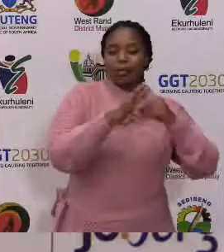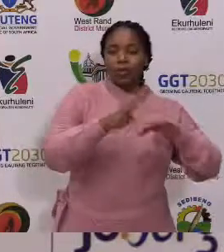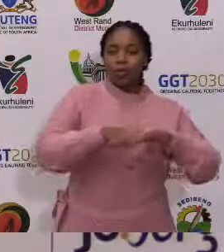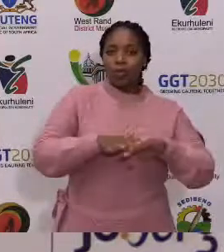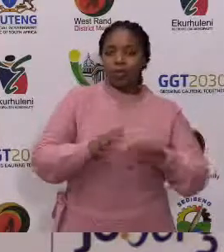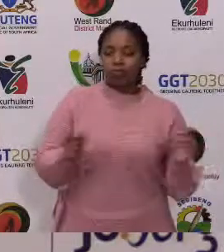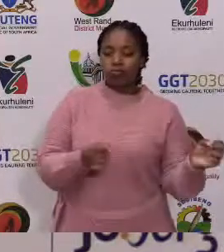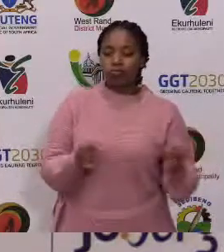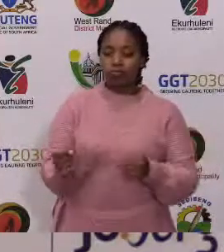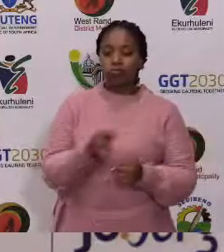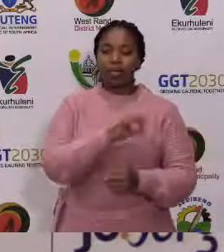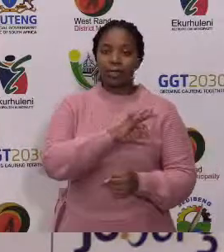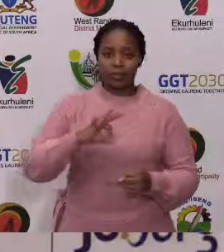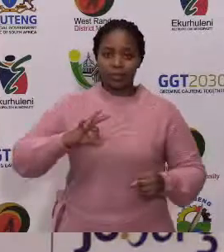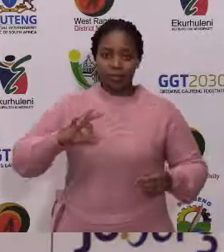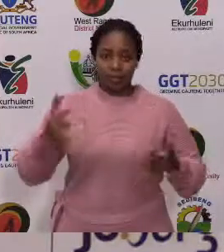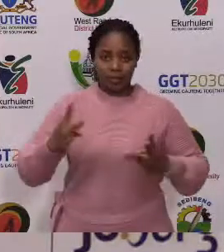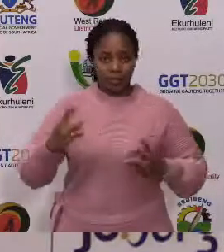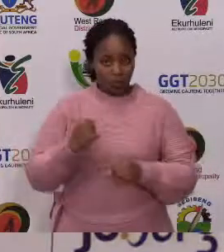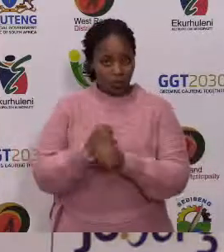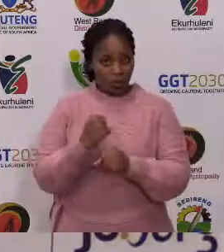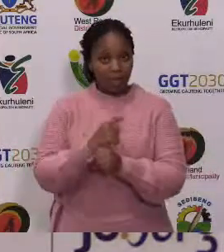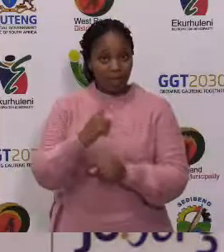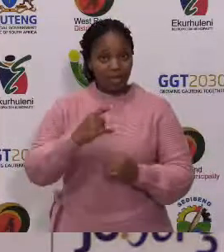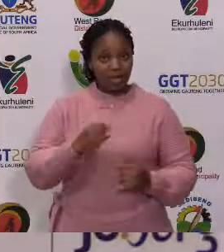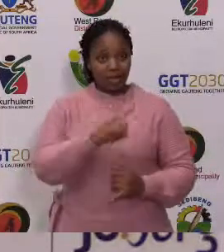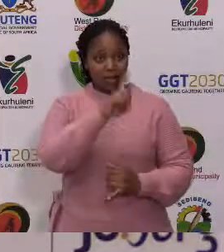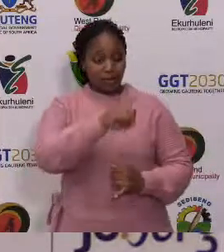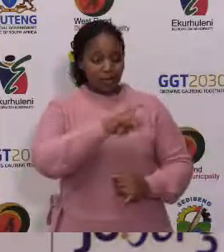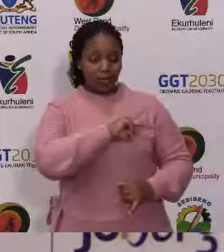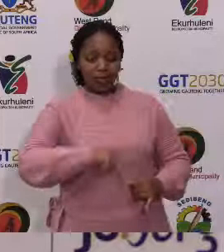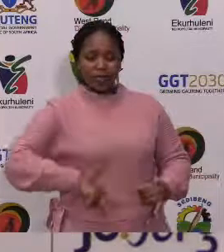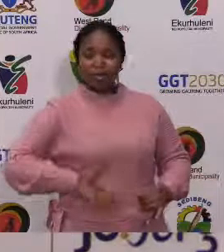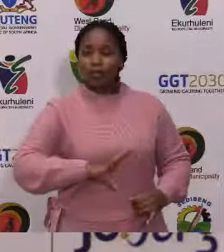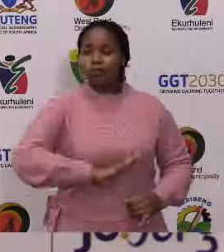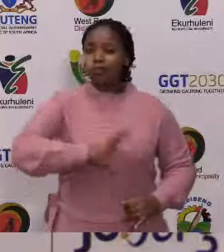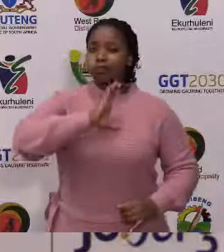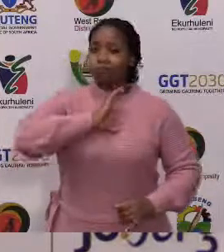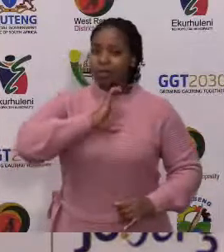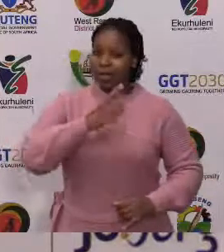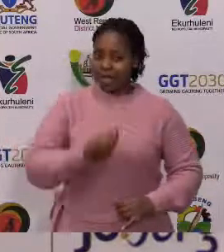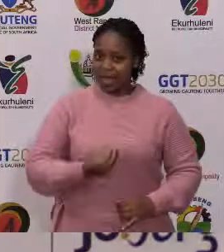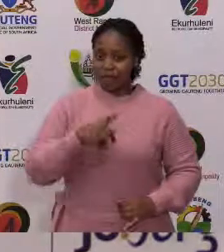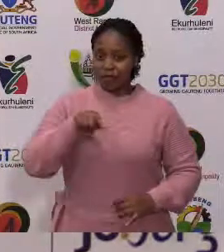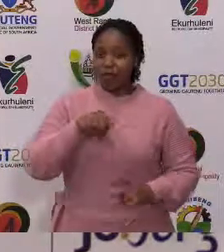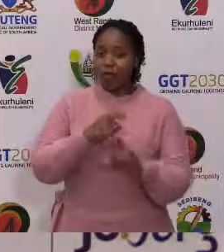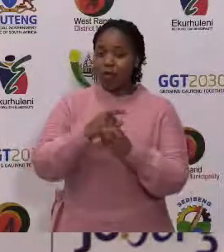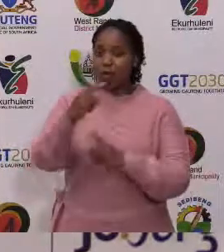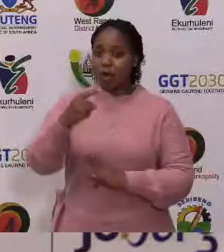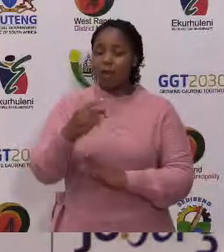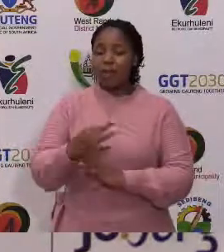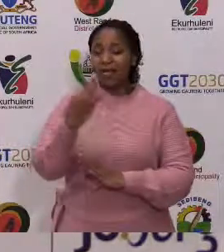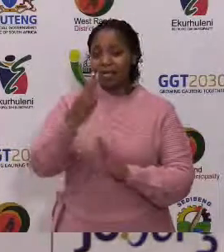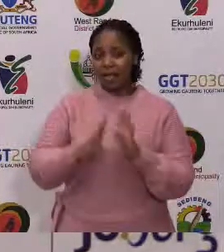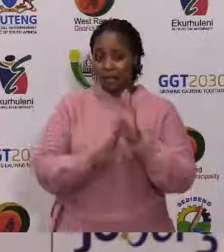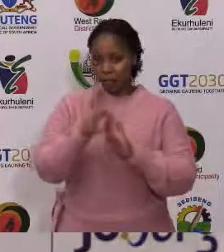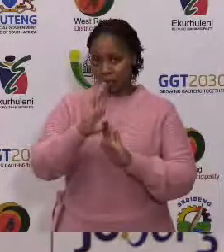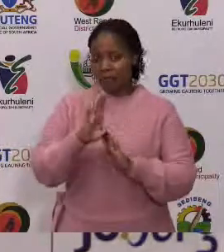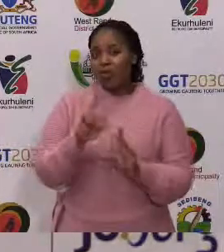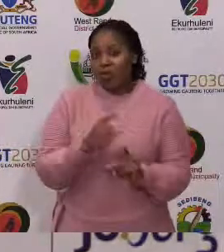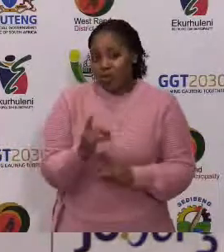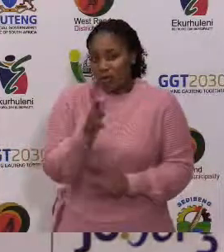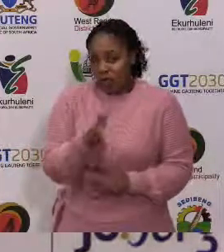as a vaccination plan. But how confident is he that we are going to win this war on the third wave?